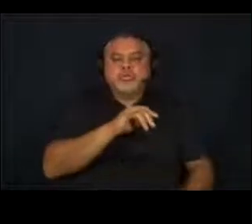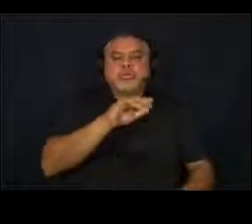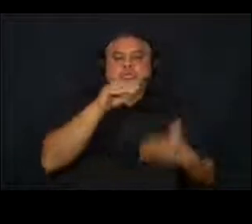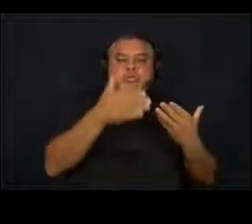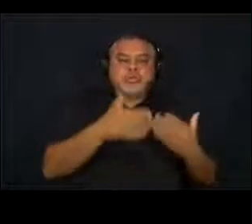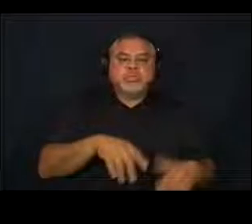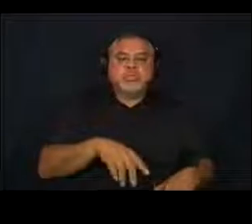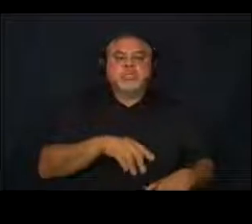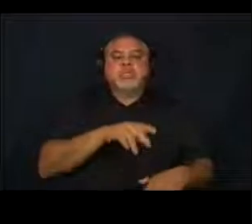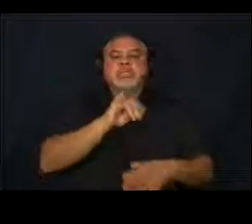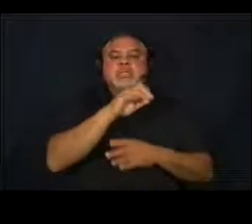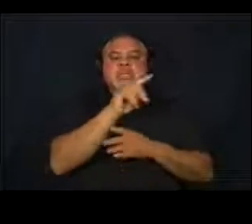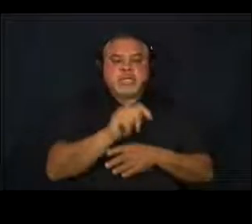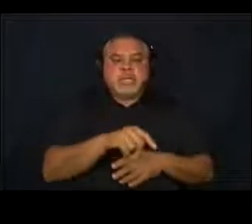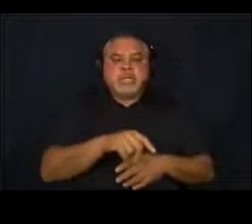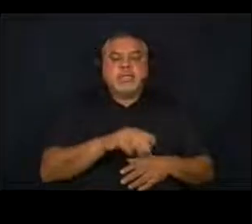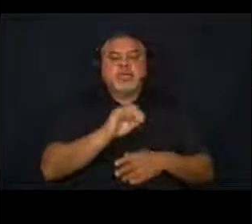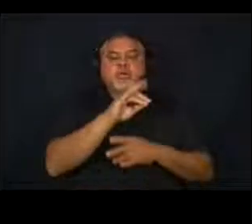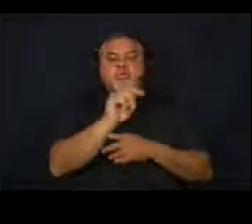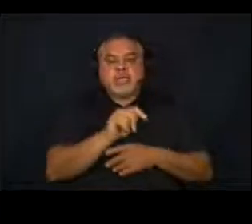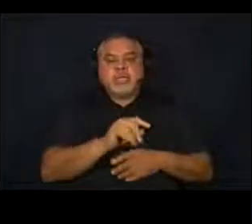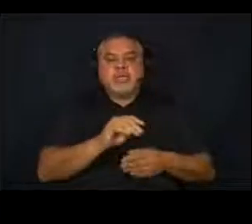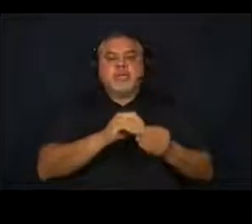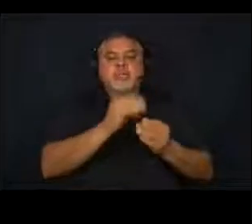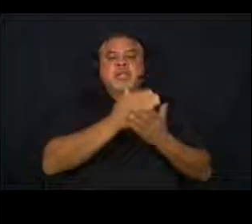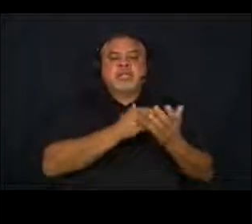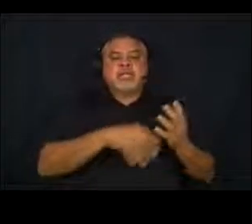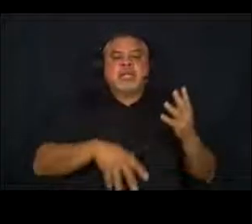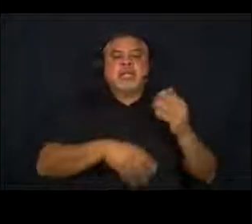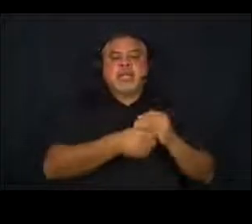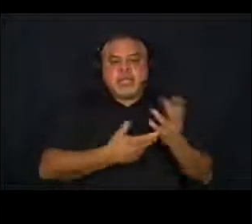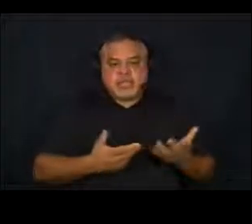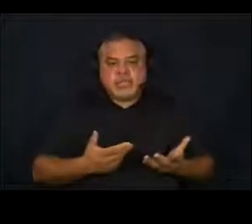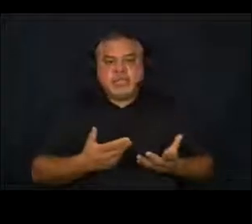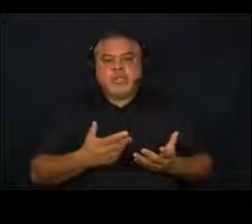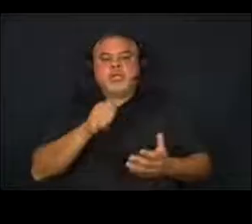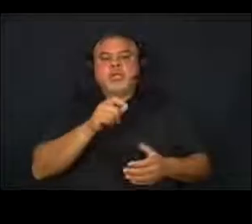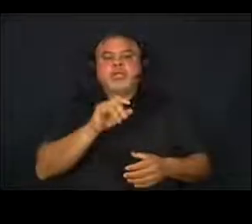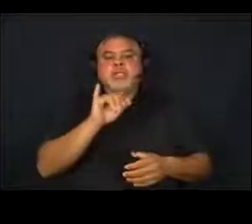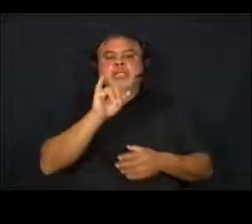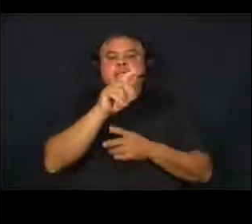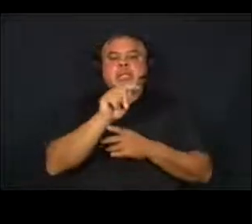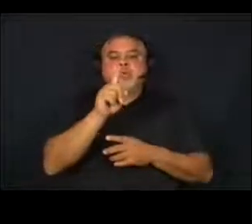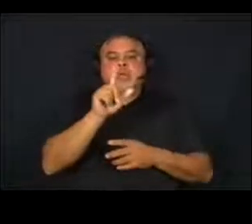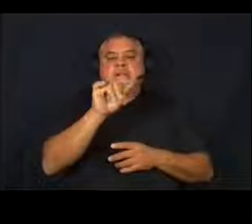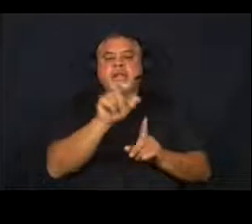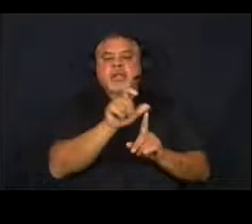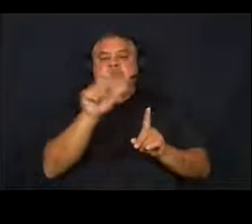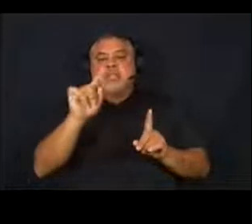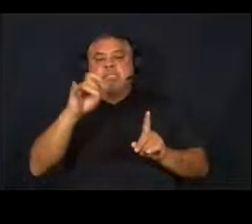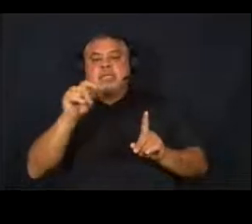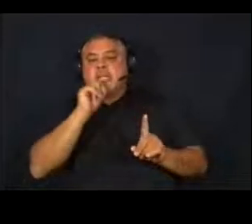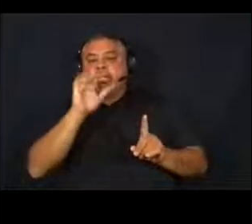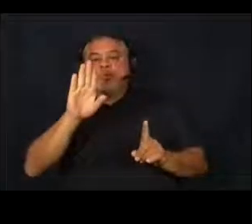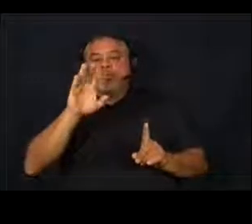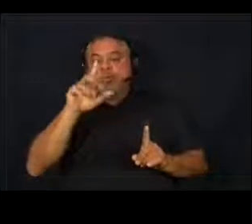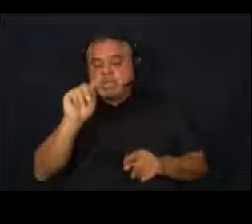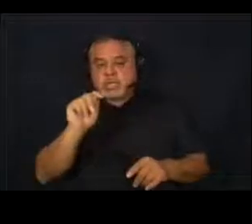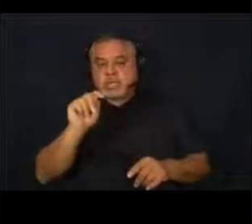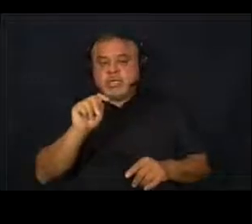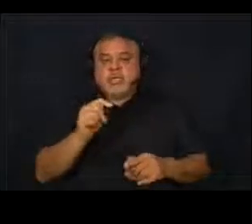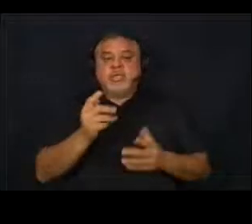number, add. So that's what parallel construction is. You want to indent run lines over the text, not the bullet, and you